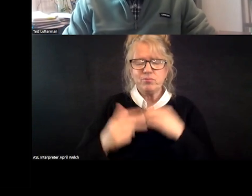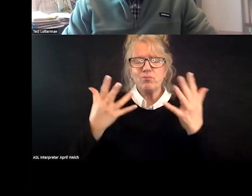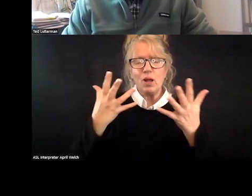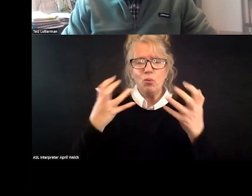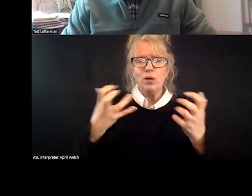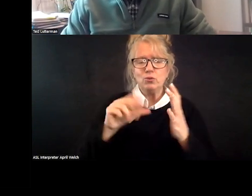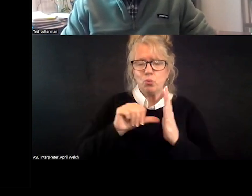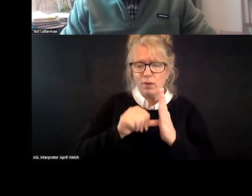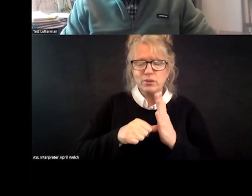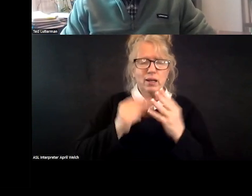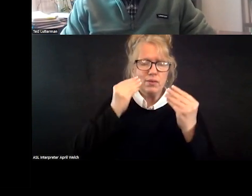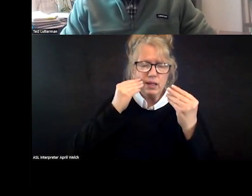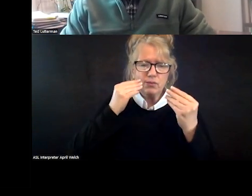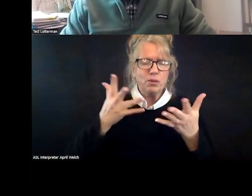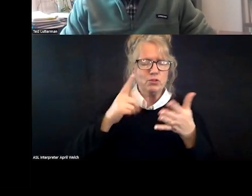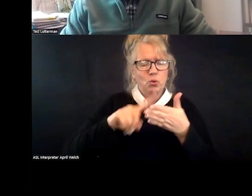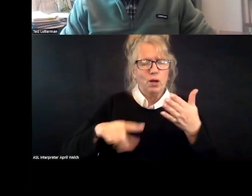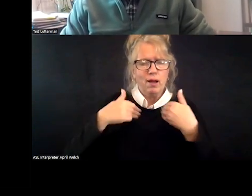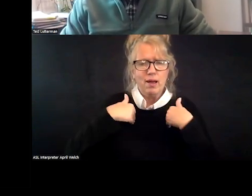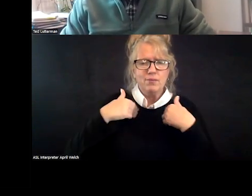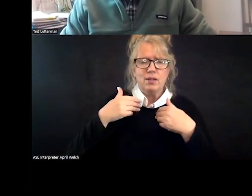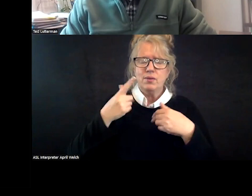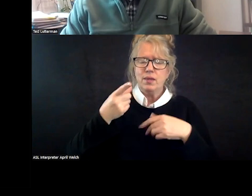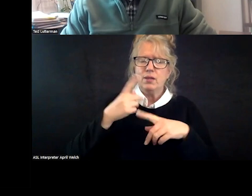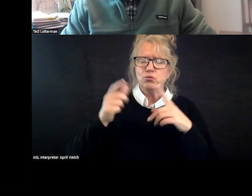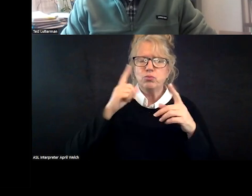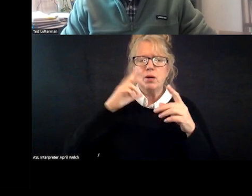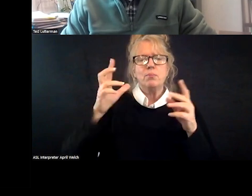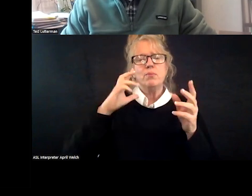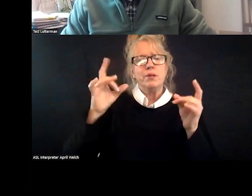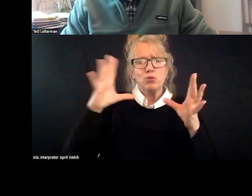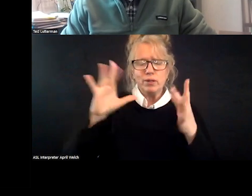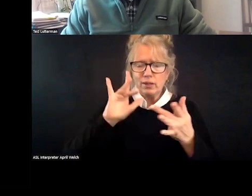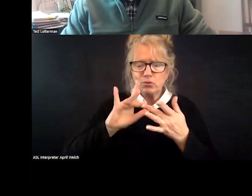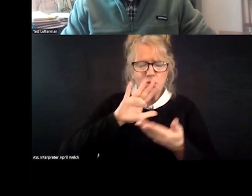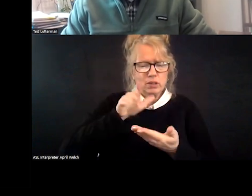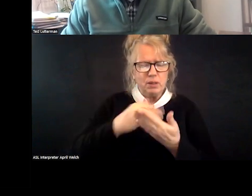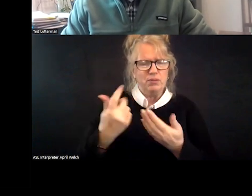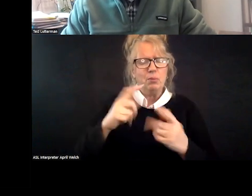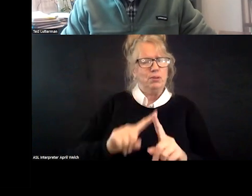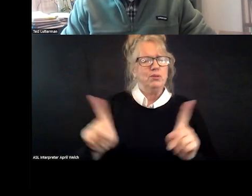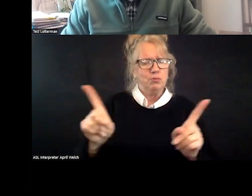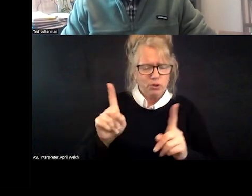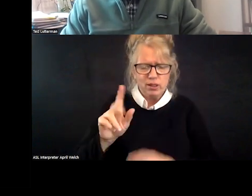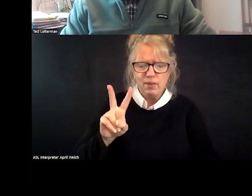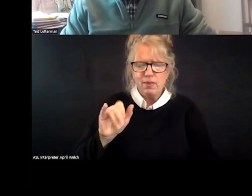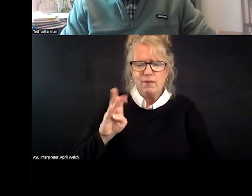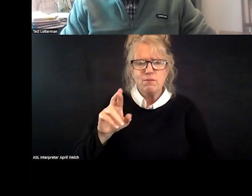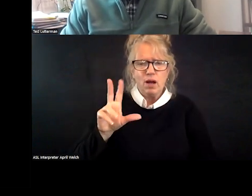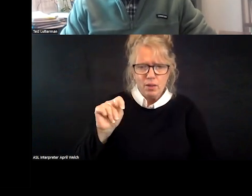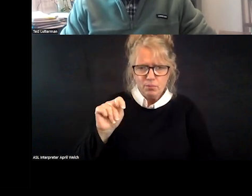the information that I have on what happens from crisis contact centers is a little bit different from the Vibrant in that